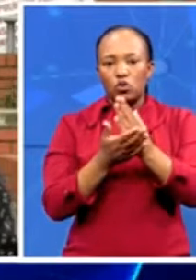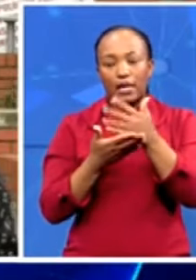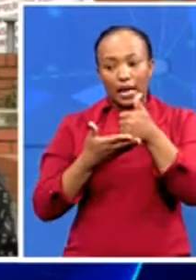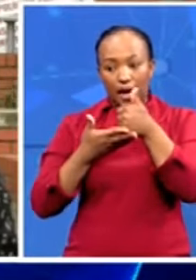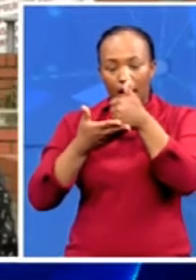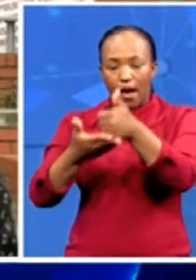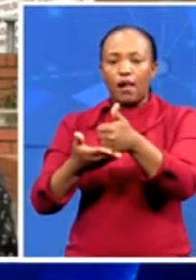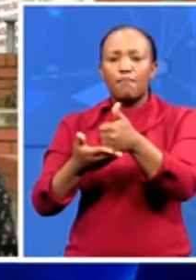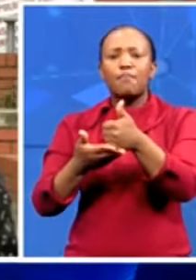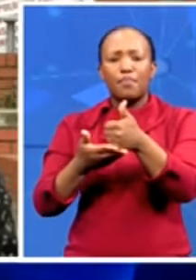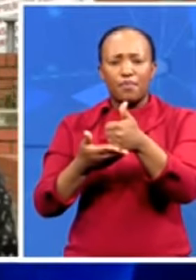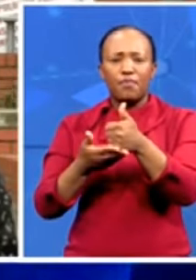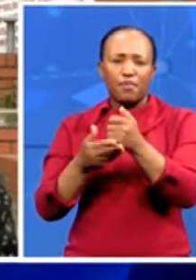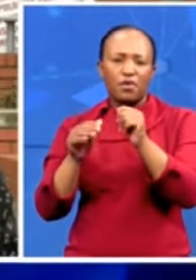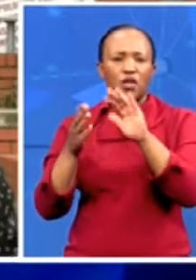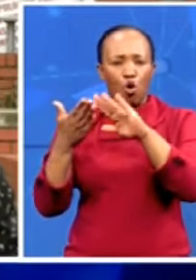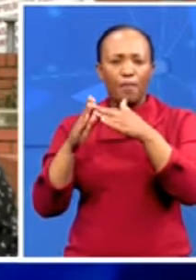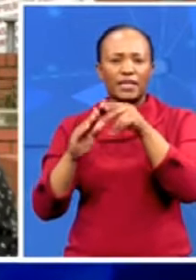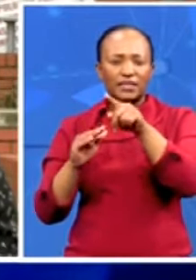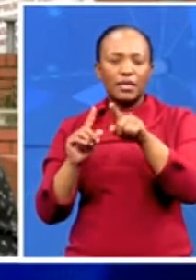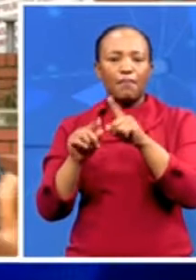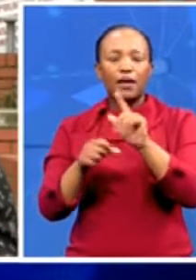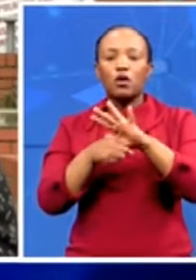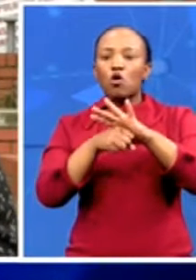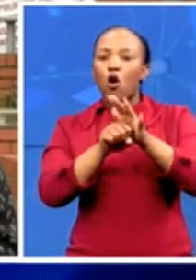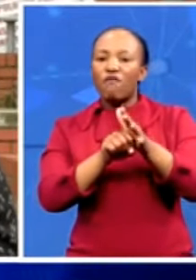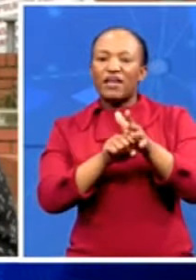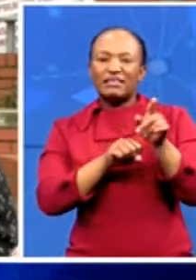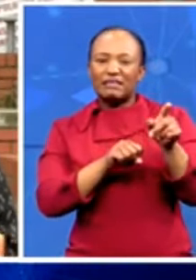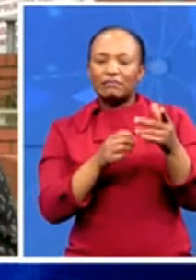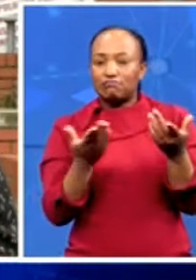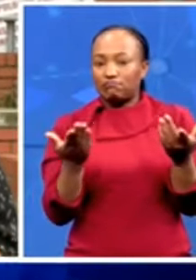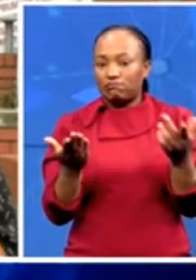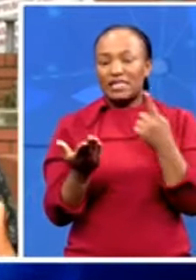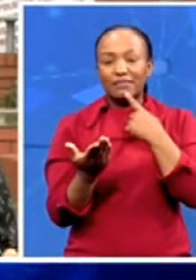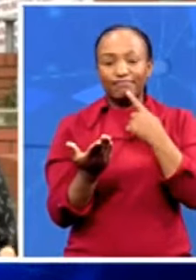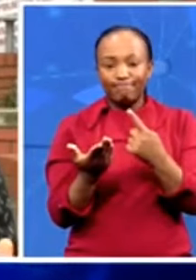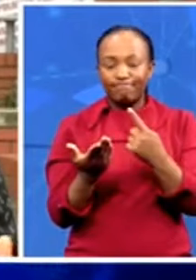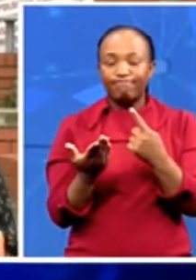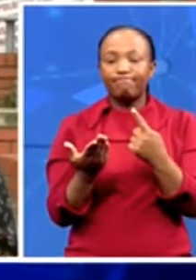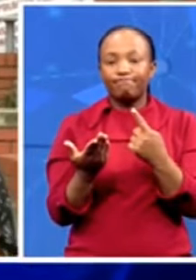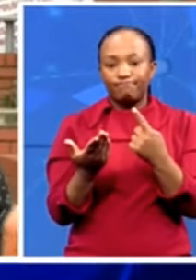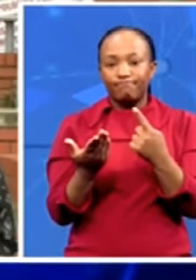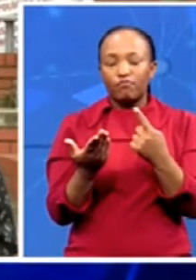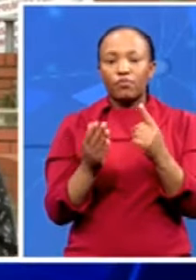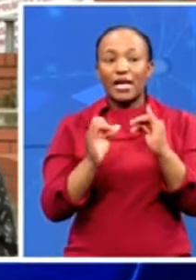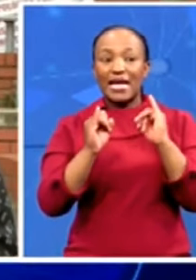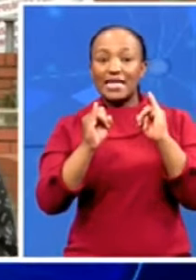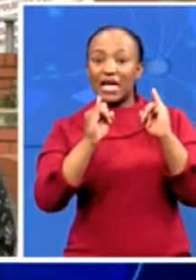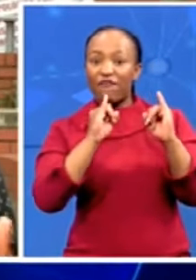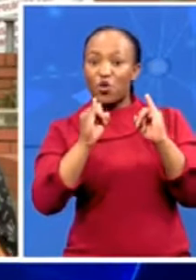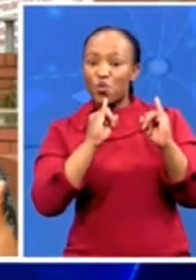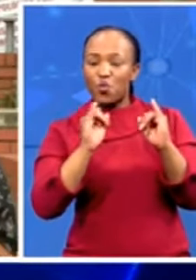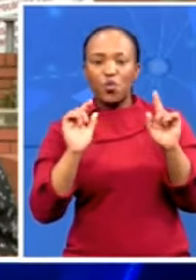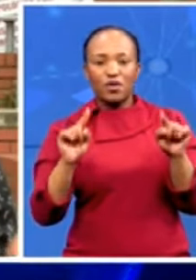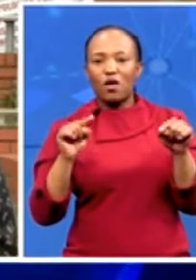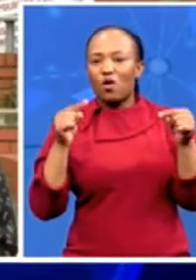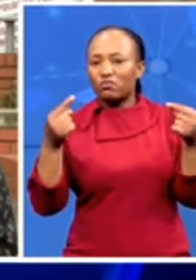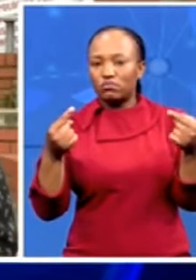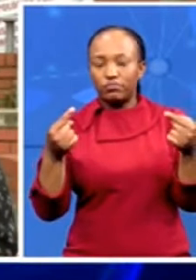COVID-19, they're saying that they cannot hold interviews independent. They cannot hold interviews